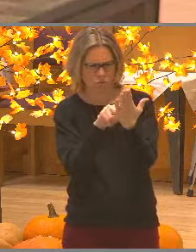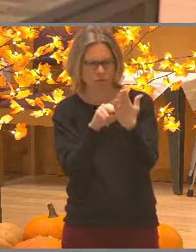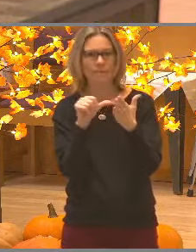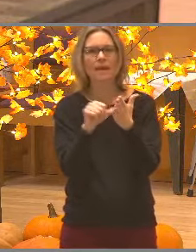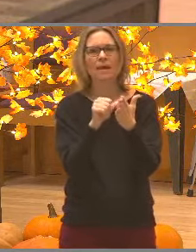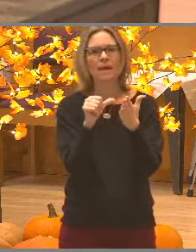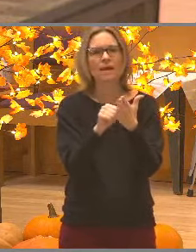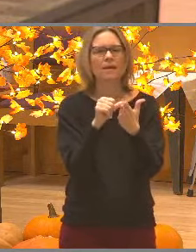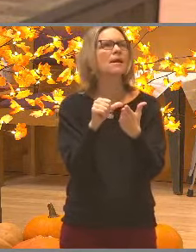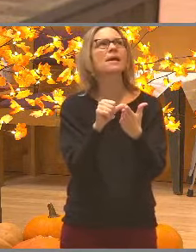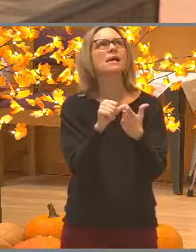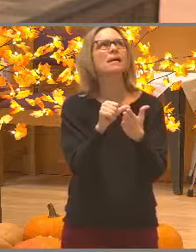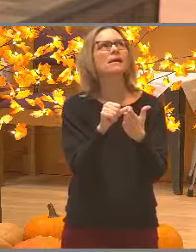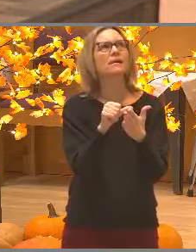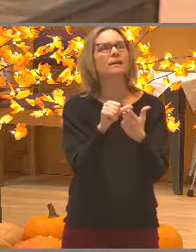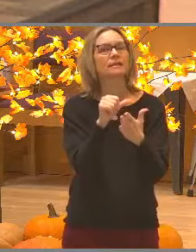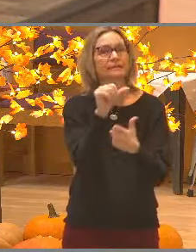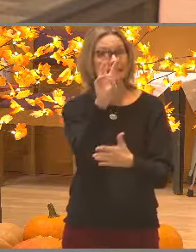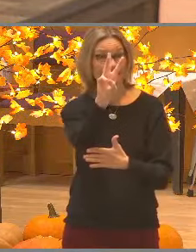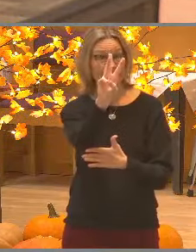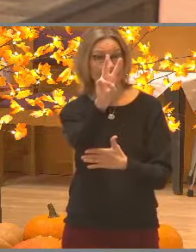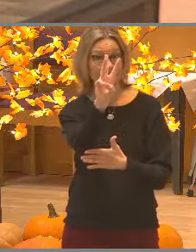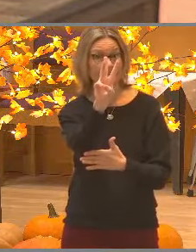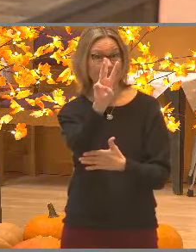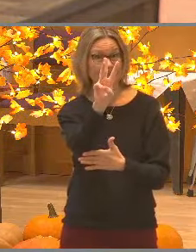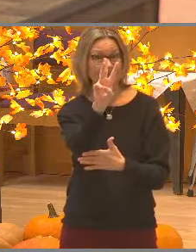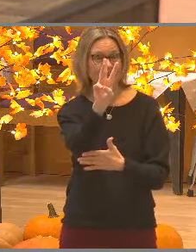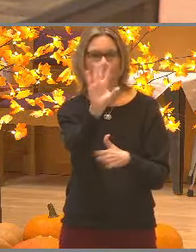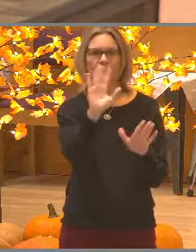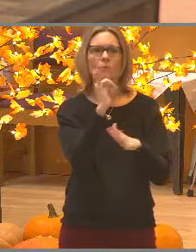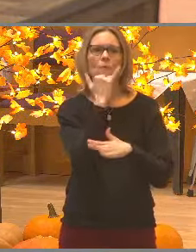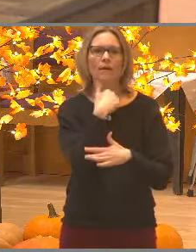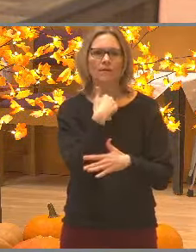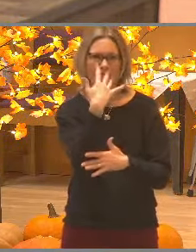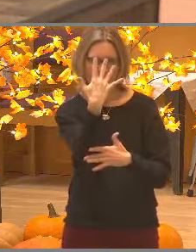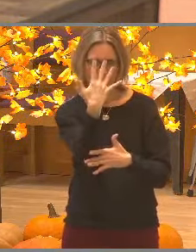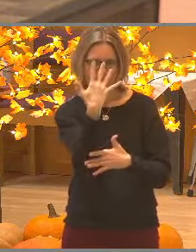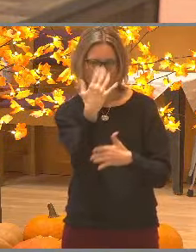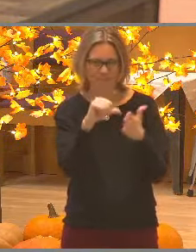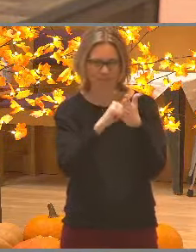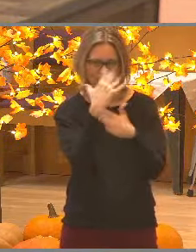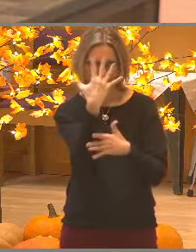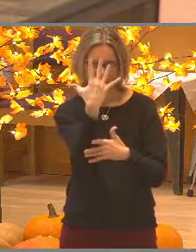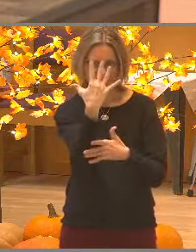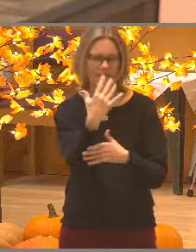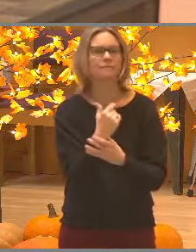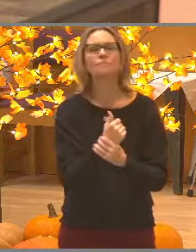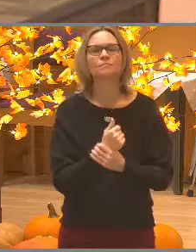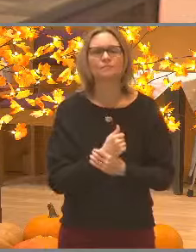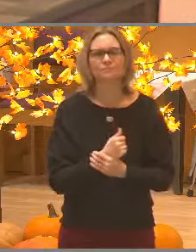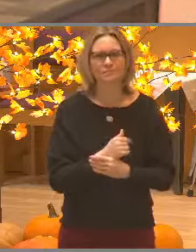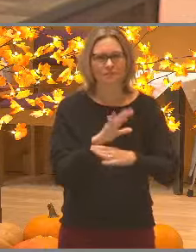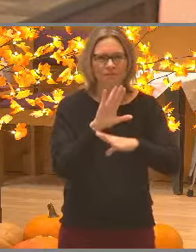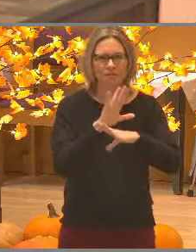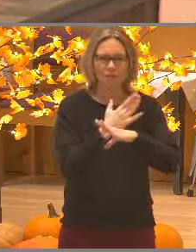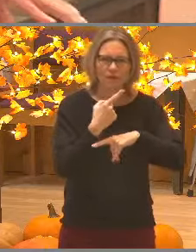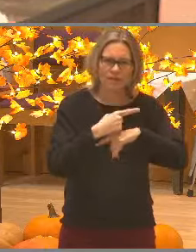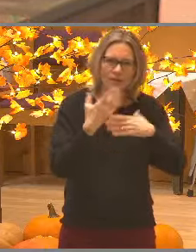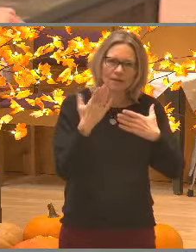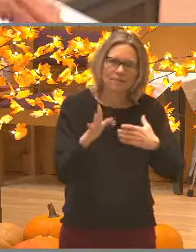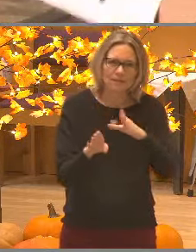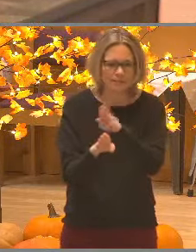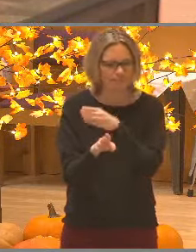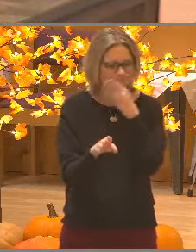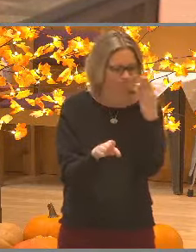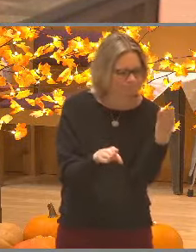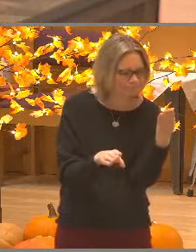page six, I believe it's page five of your bulletin, right after the hymn of the day, you have